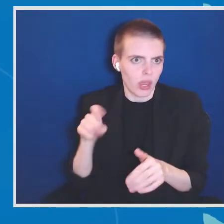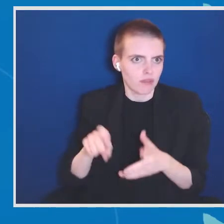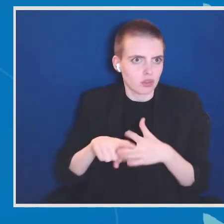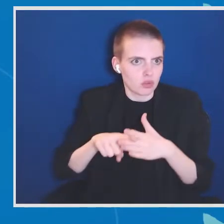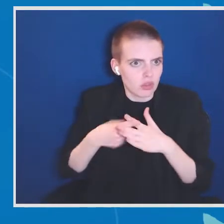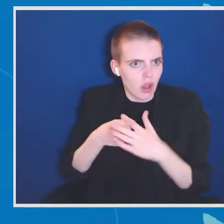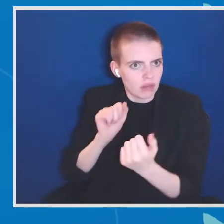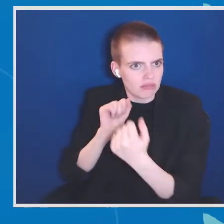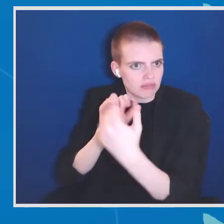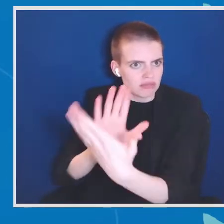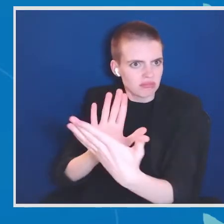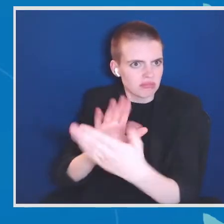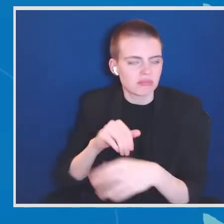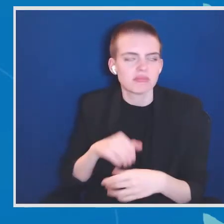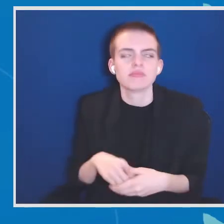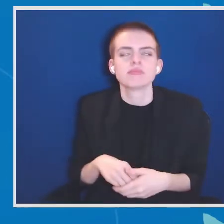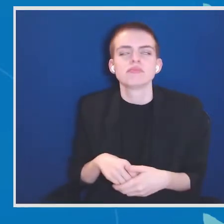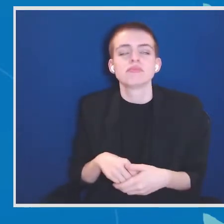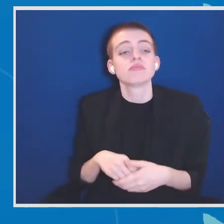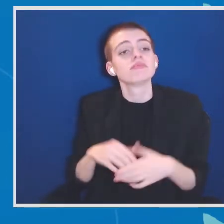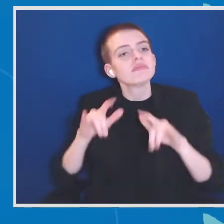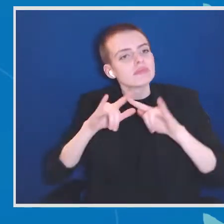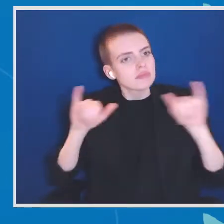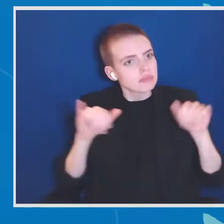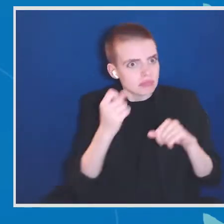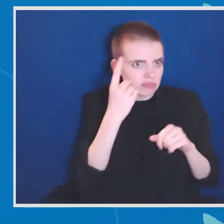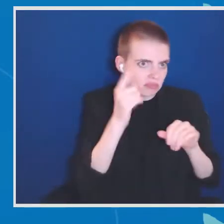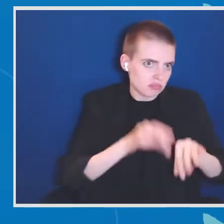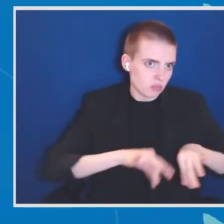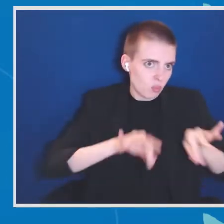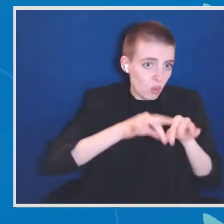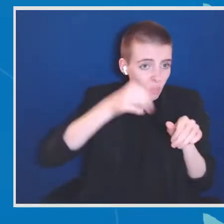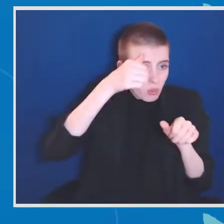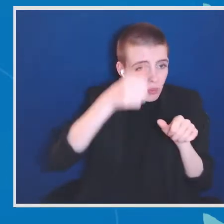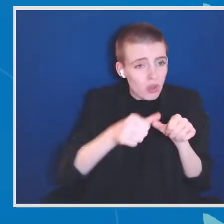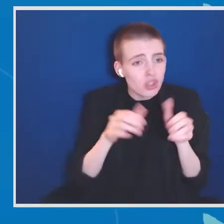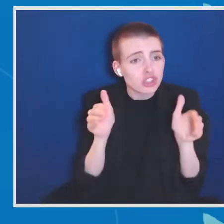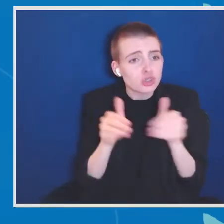that. But at the same time, let's not forget that these small countries are